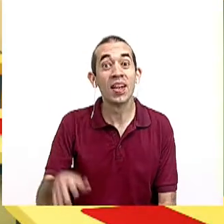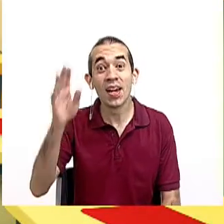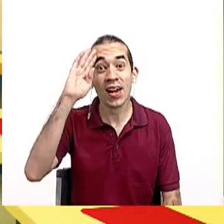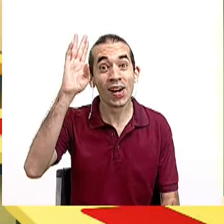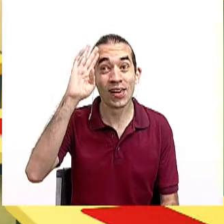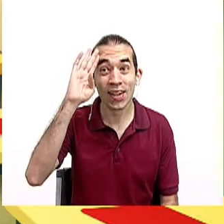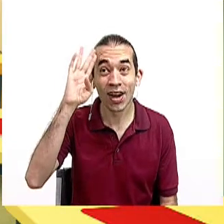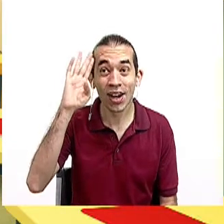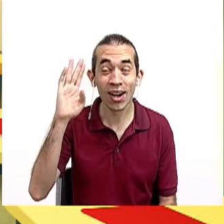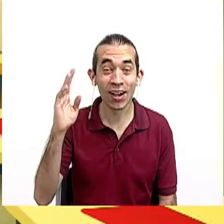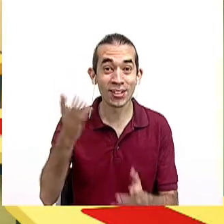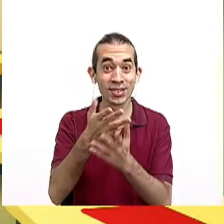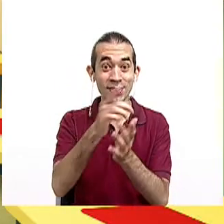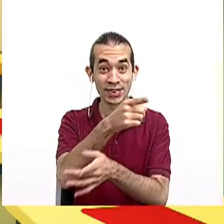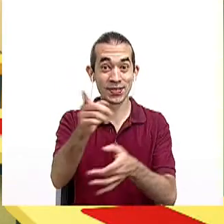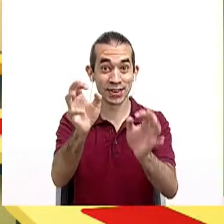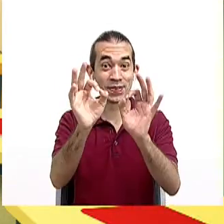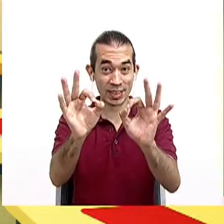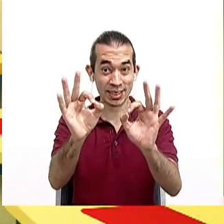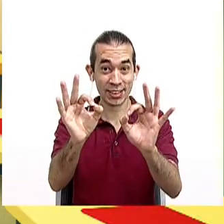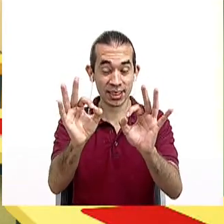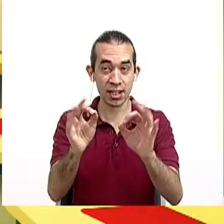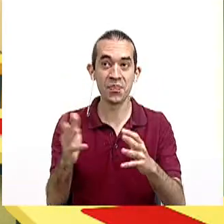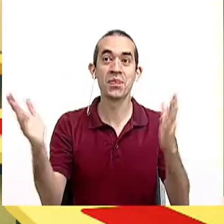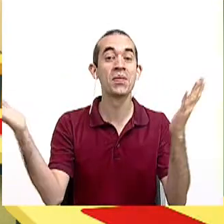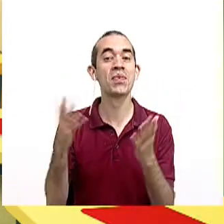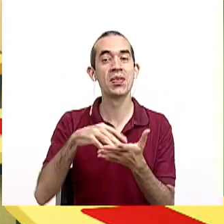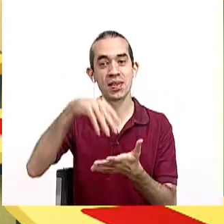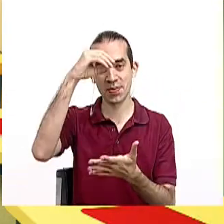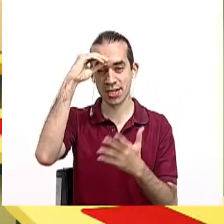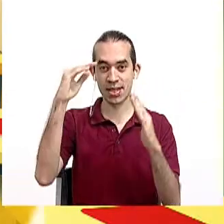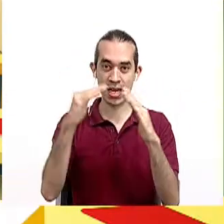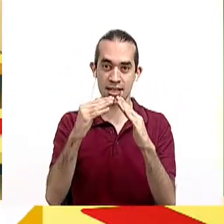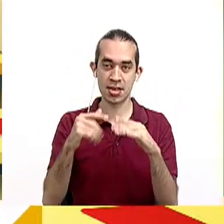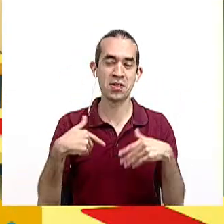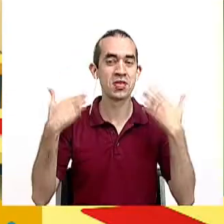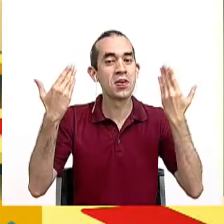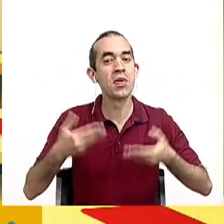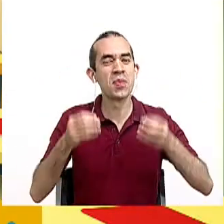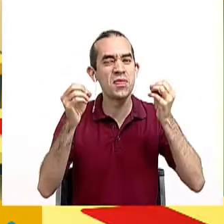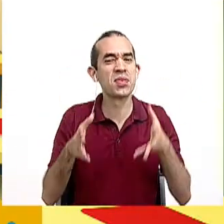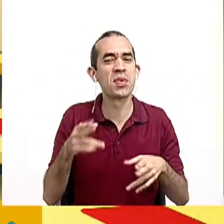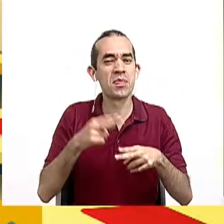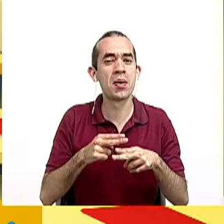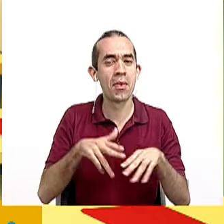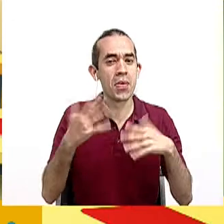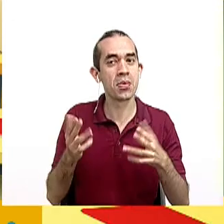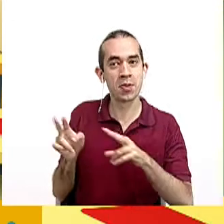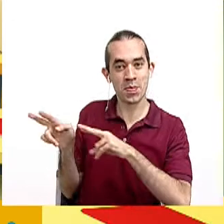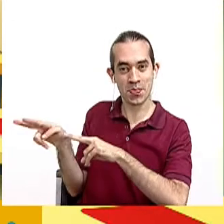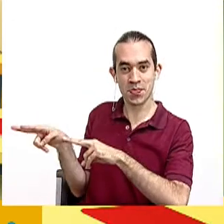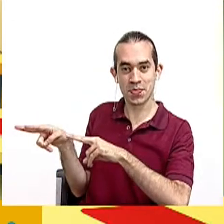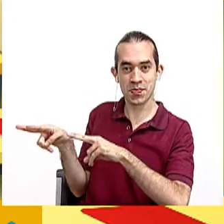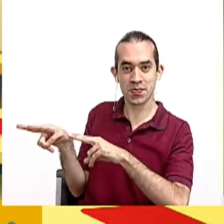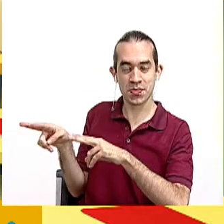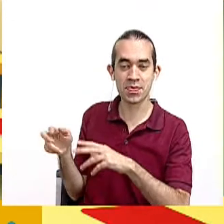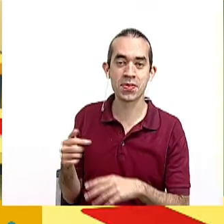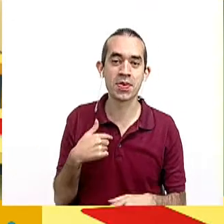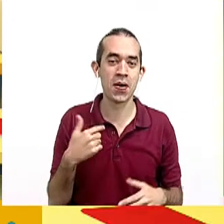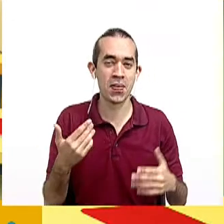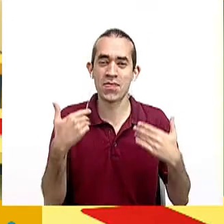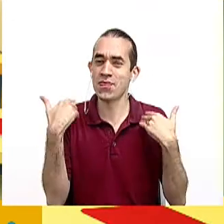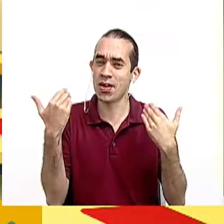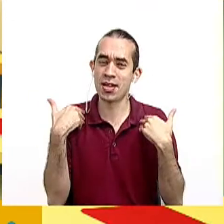Hey, hello everybody, how are you doing? Welcome to Aprendo en Casa. I'm teacher Evelyn and I'm very excited to be here today with